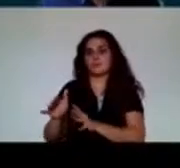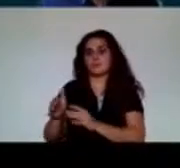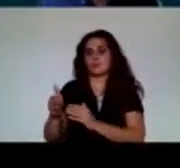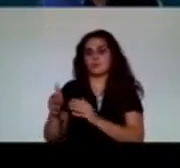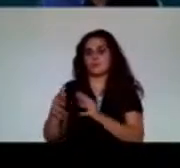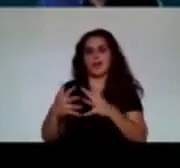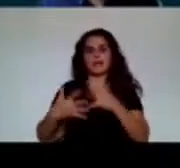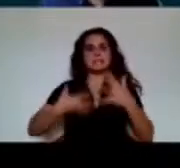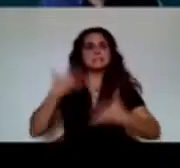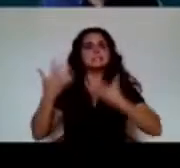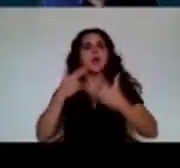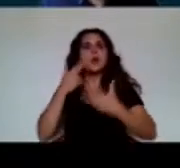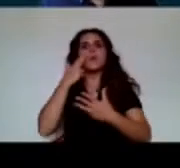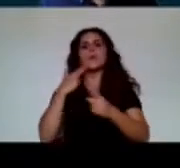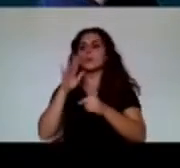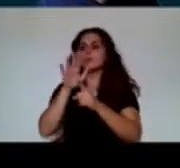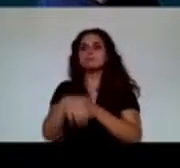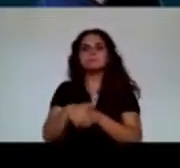racist way.